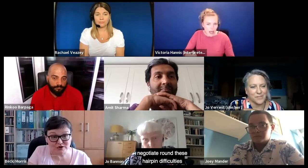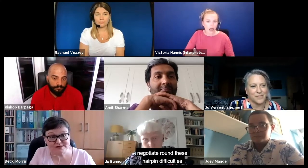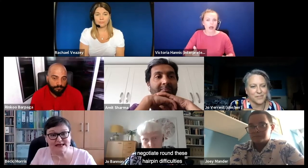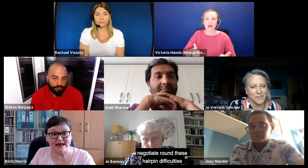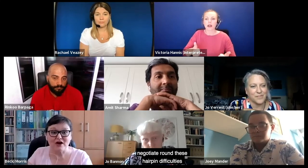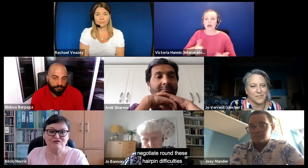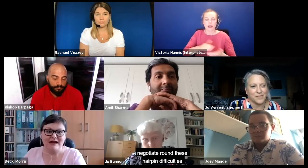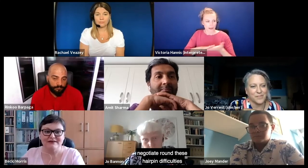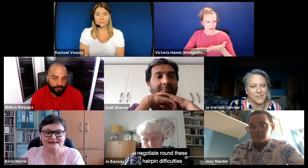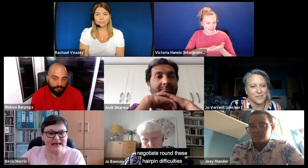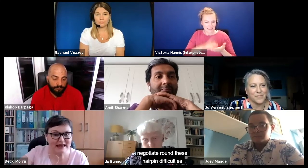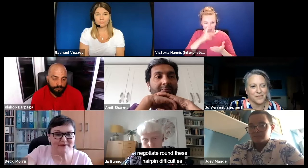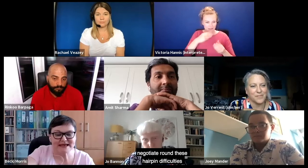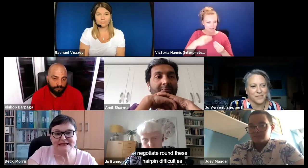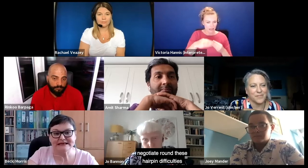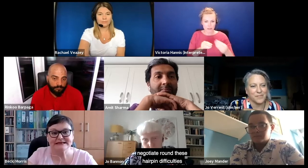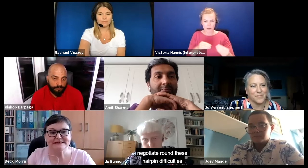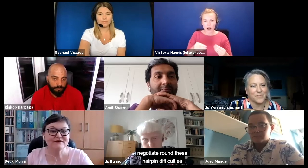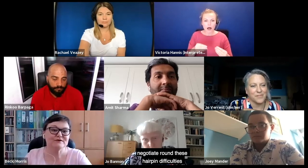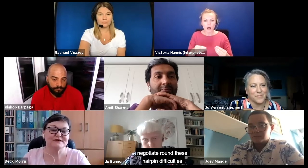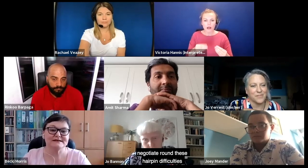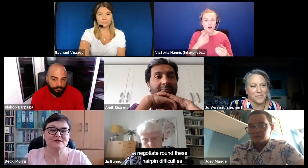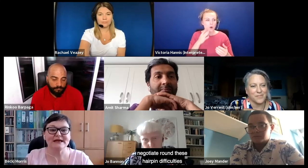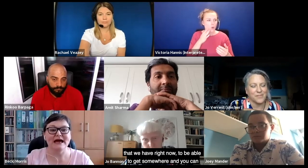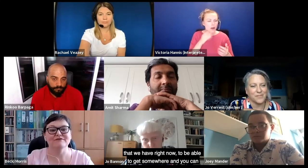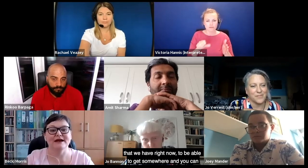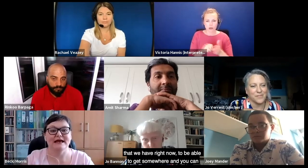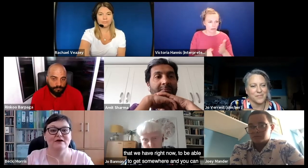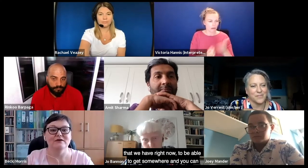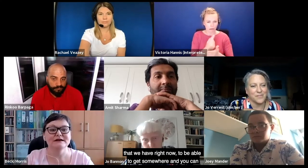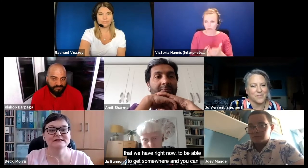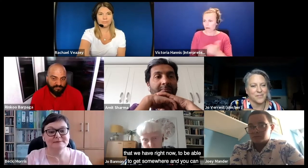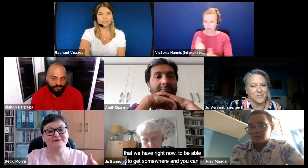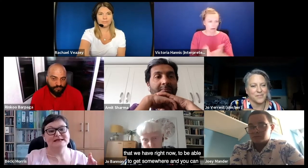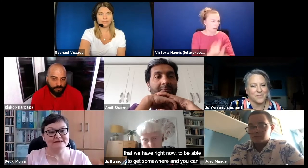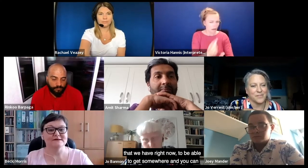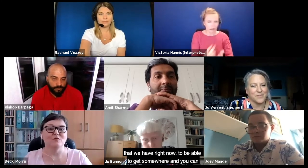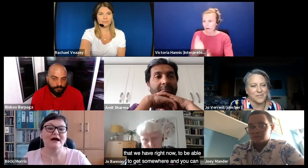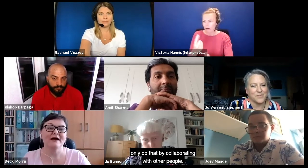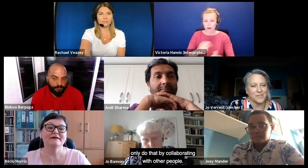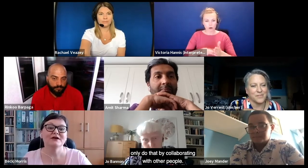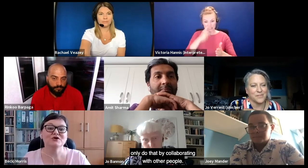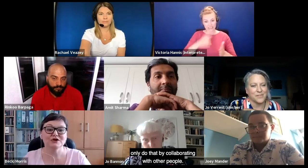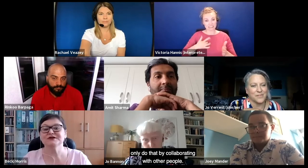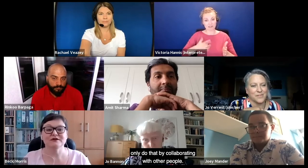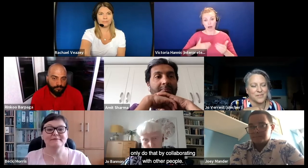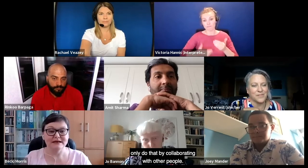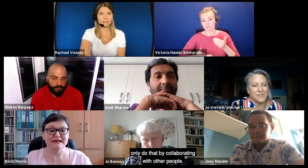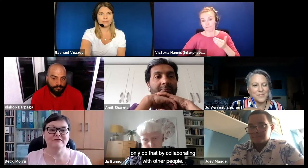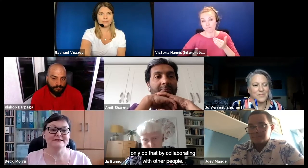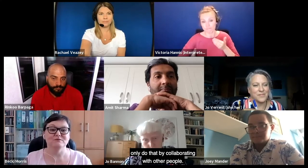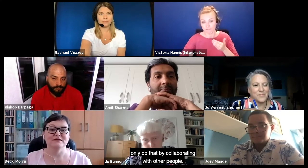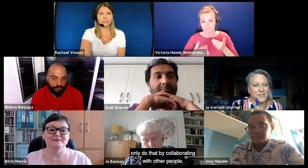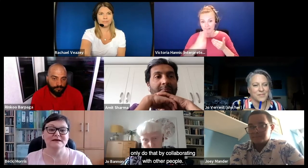to negotiate around these hairpin difficulties that we have right now to be able to get somewhere. And you can only do that